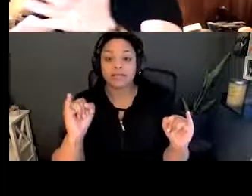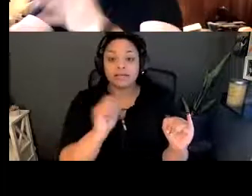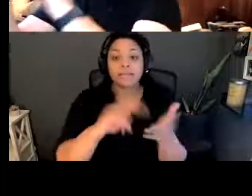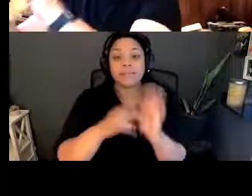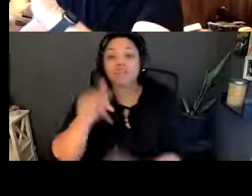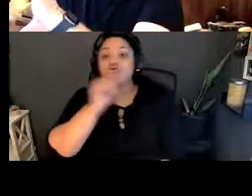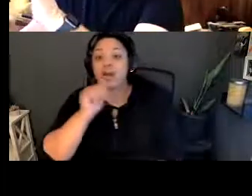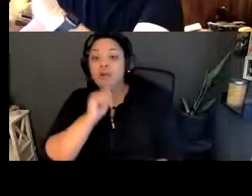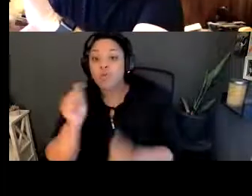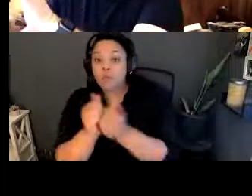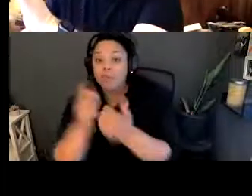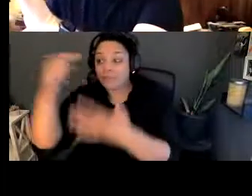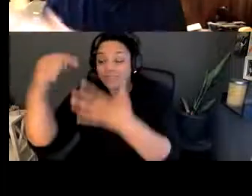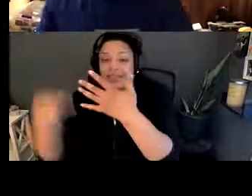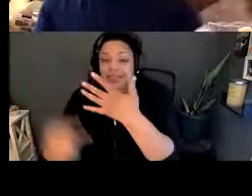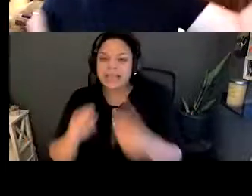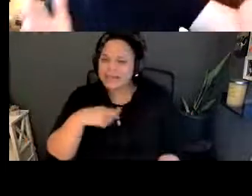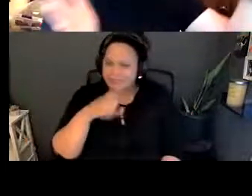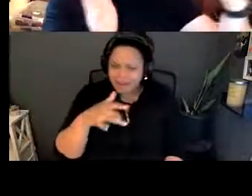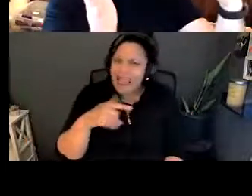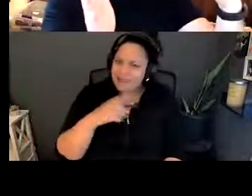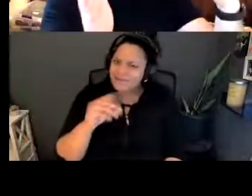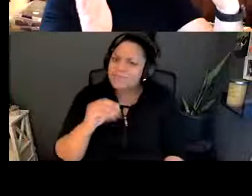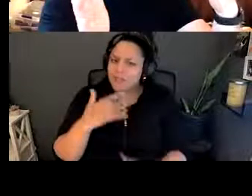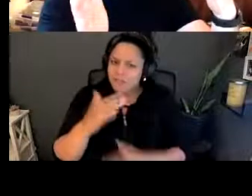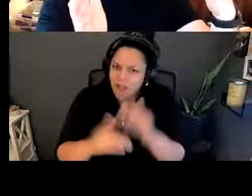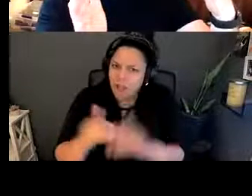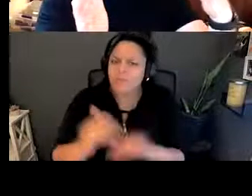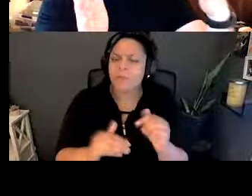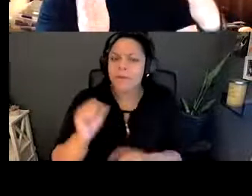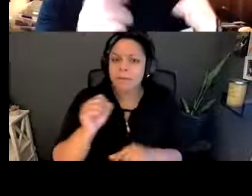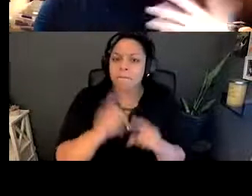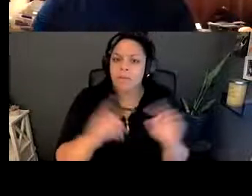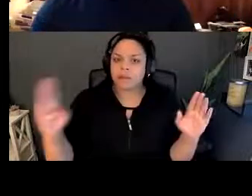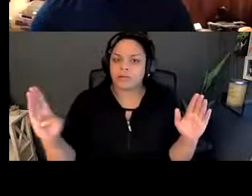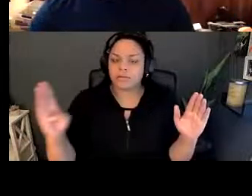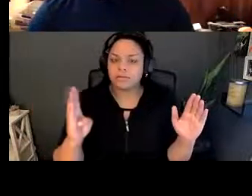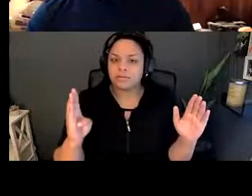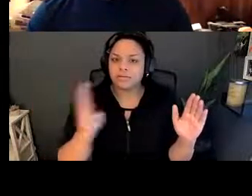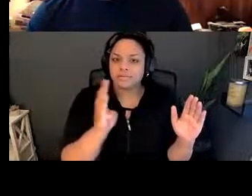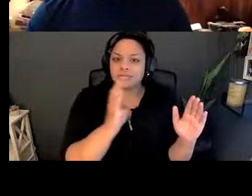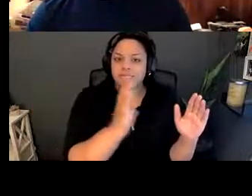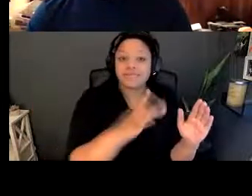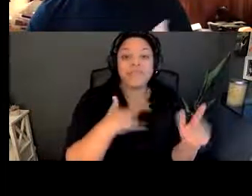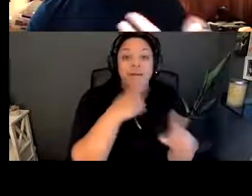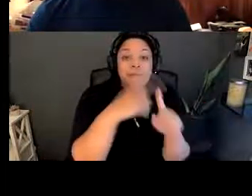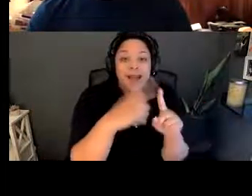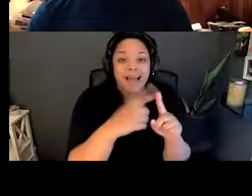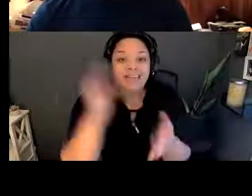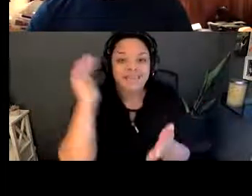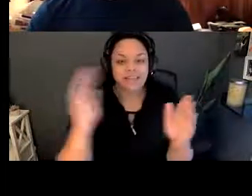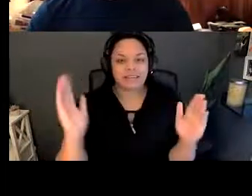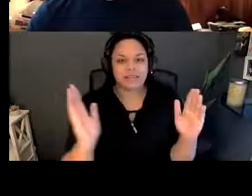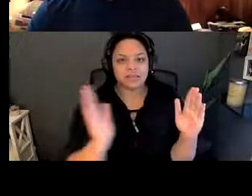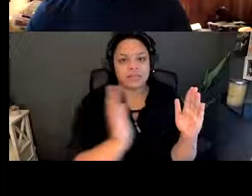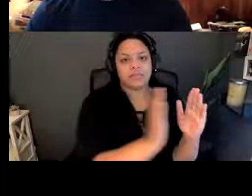by they're not feeling these uncomfortable feelings, but they're also reducing the extent to which they can feel positive emotions. And that's why we